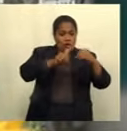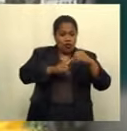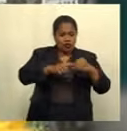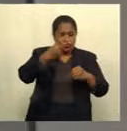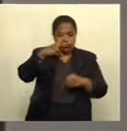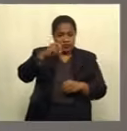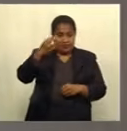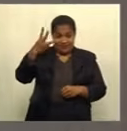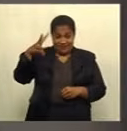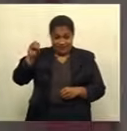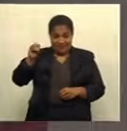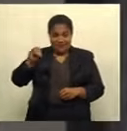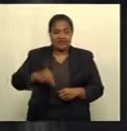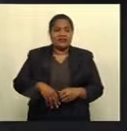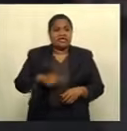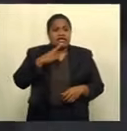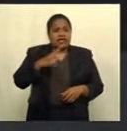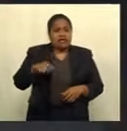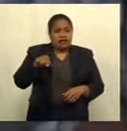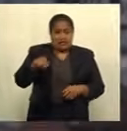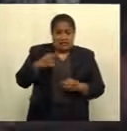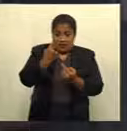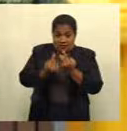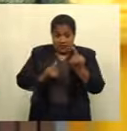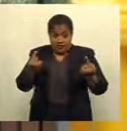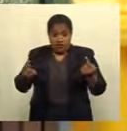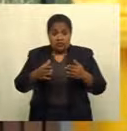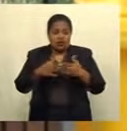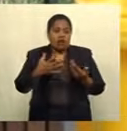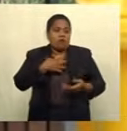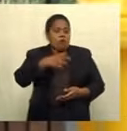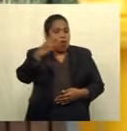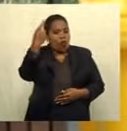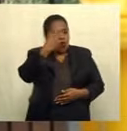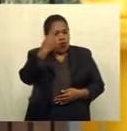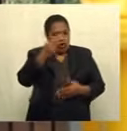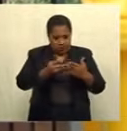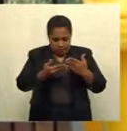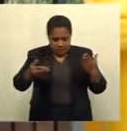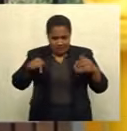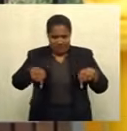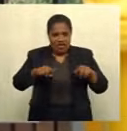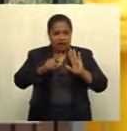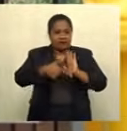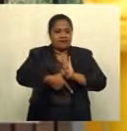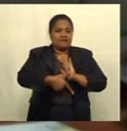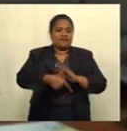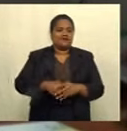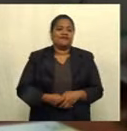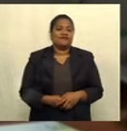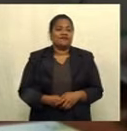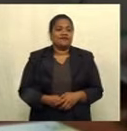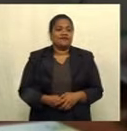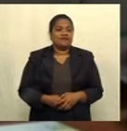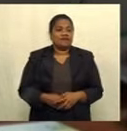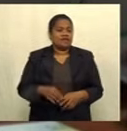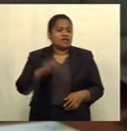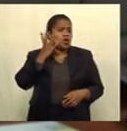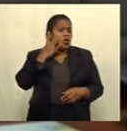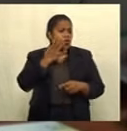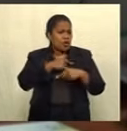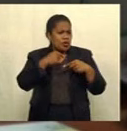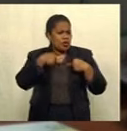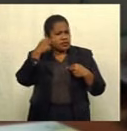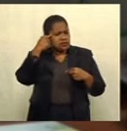Services earlier stated that vulnerable individuals are more at risk during this current crisis. You know, when we think about the